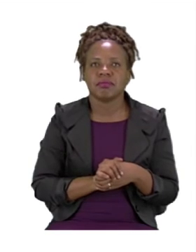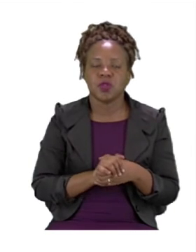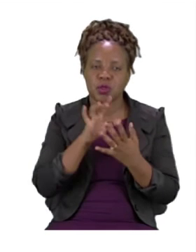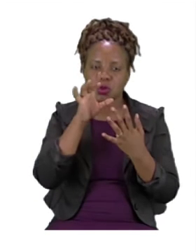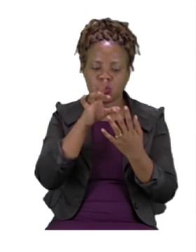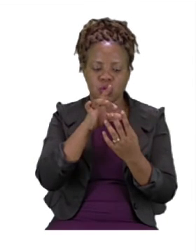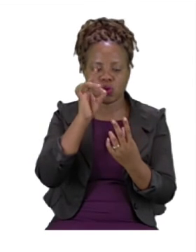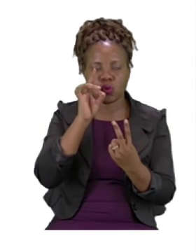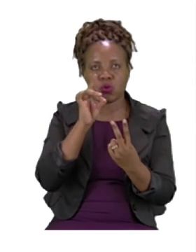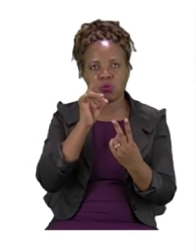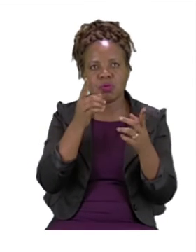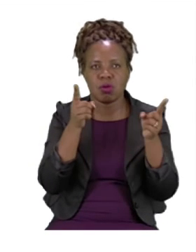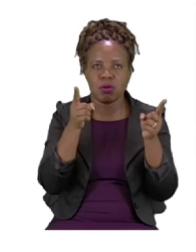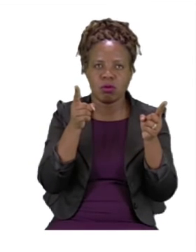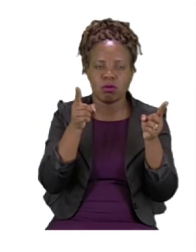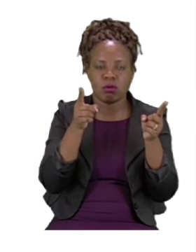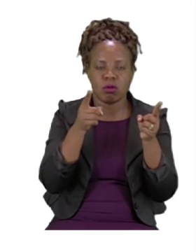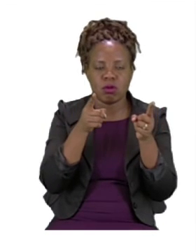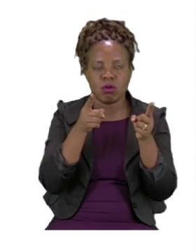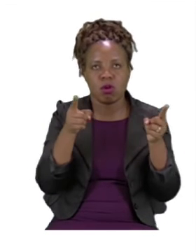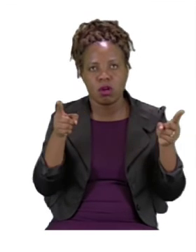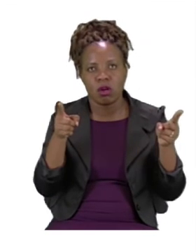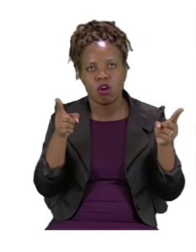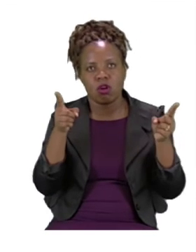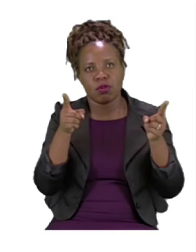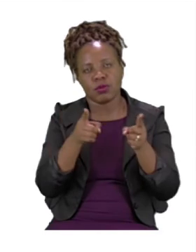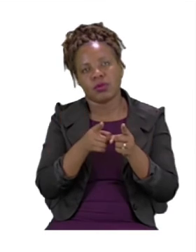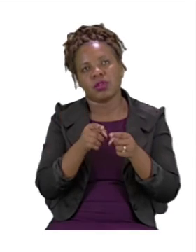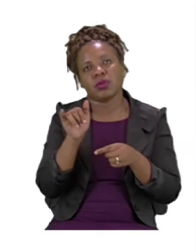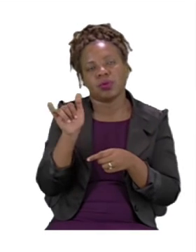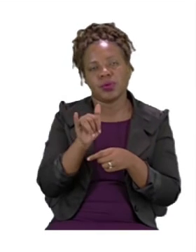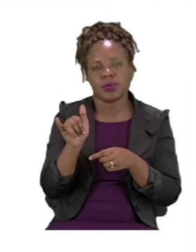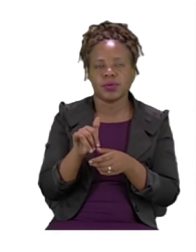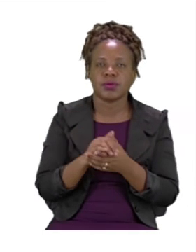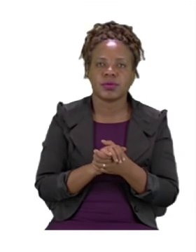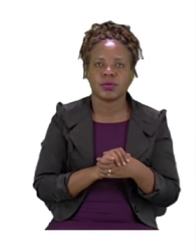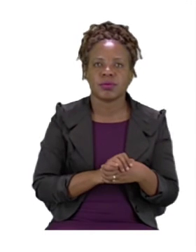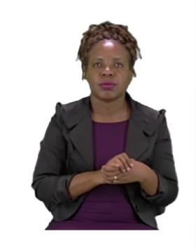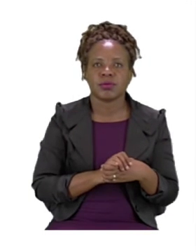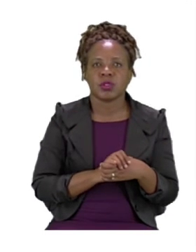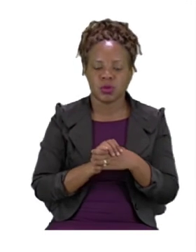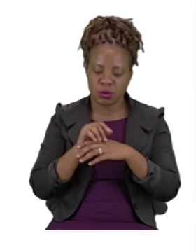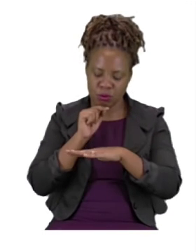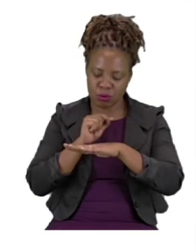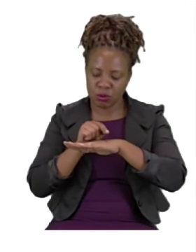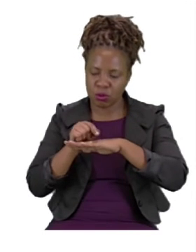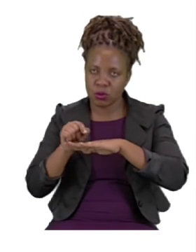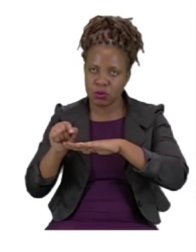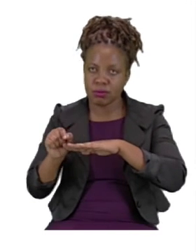that means you are going to be looking at the key and deciding whether or not it is longer